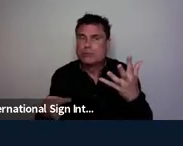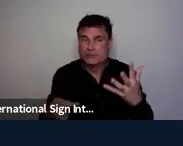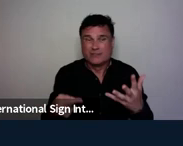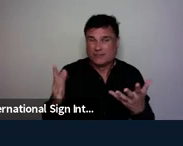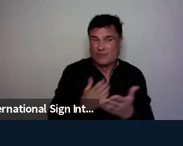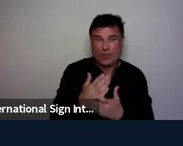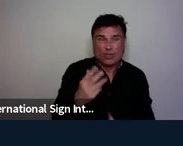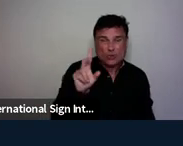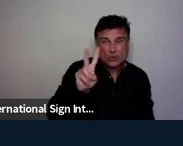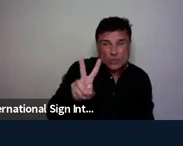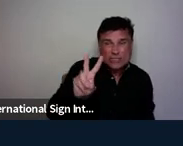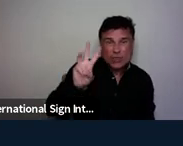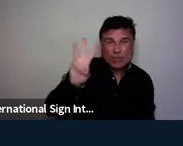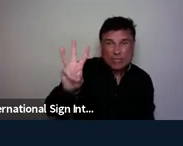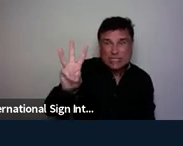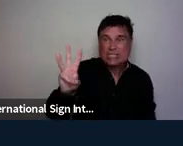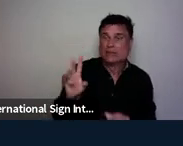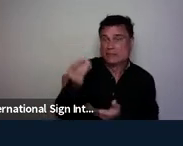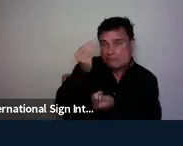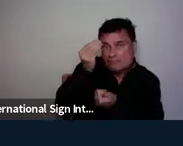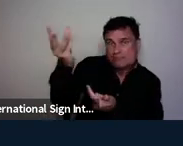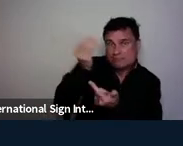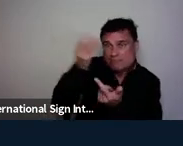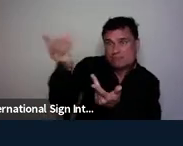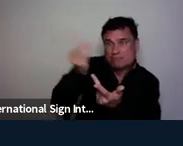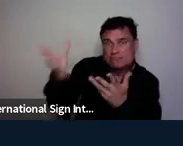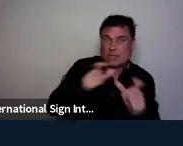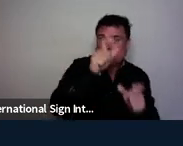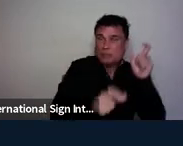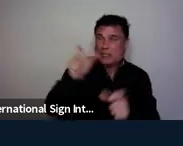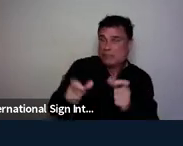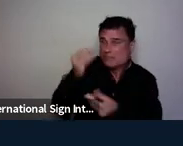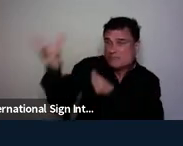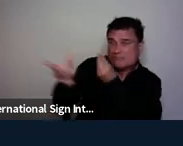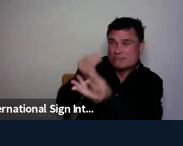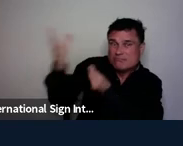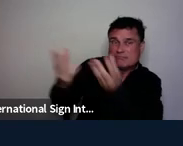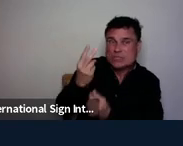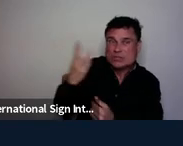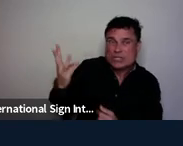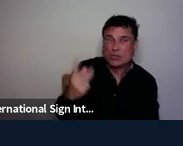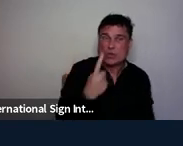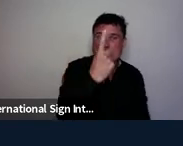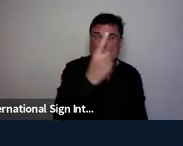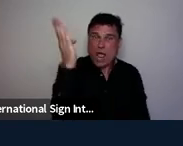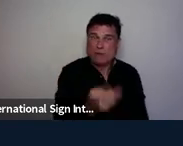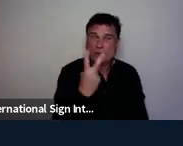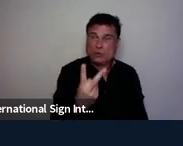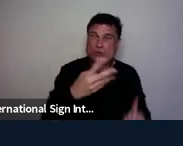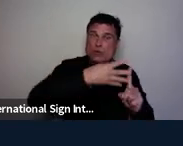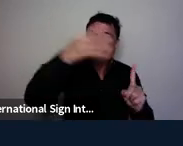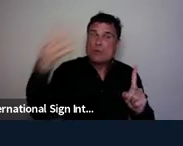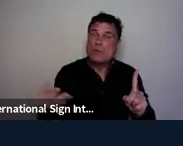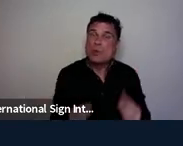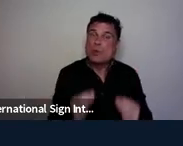respondents from all over the world. We saw that one out of two LGBTI youth has experienced harassment in